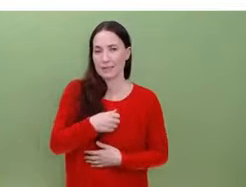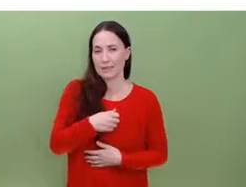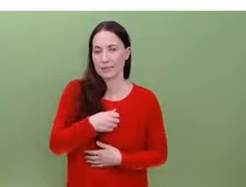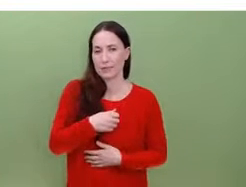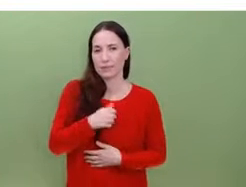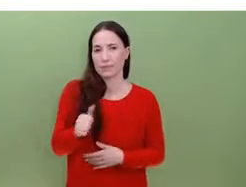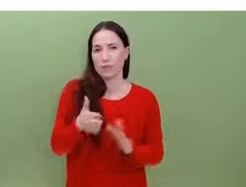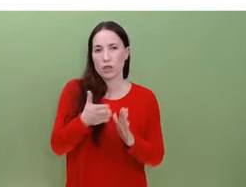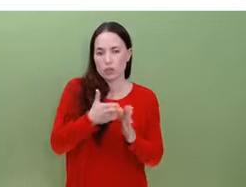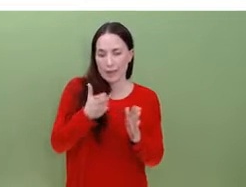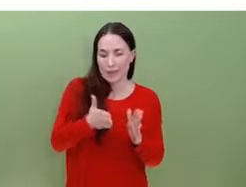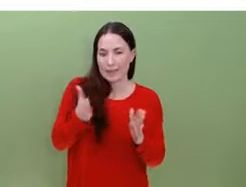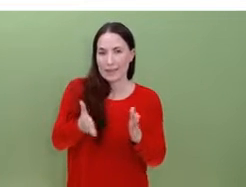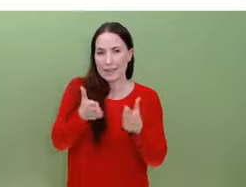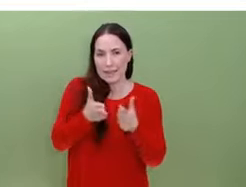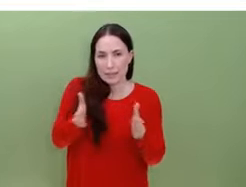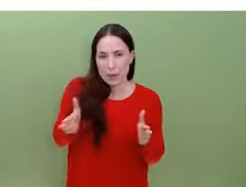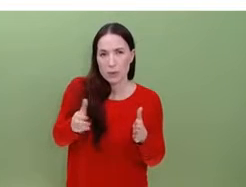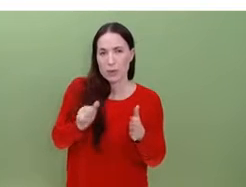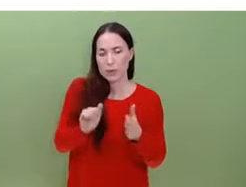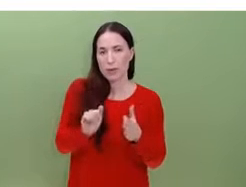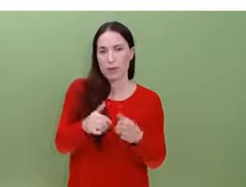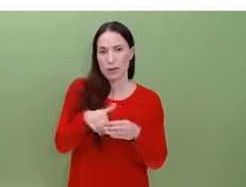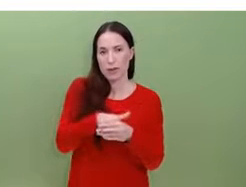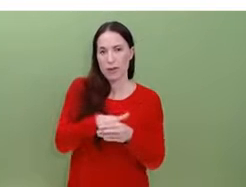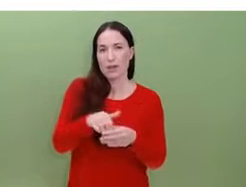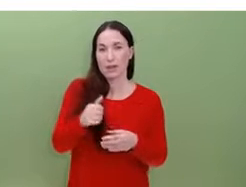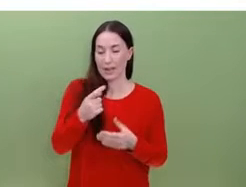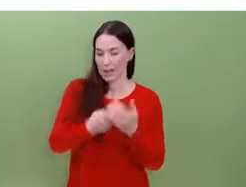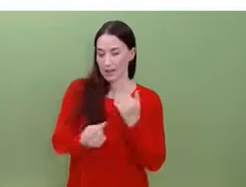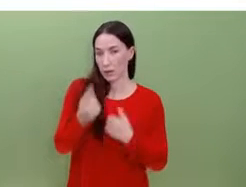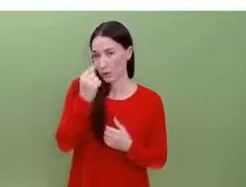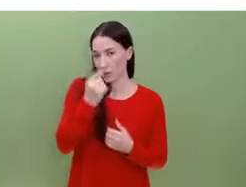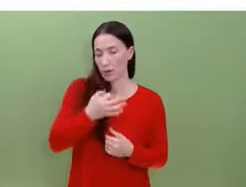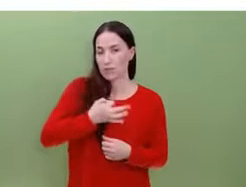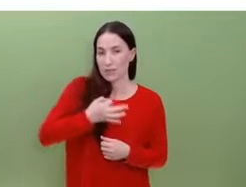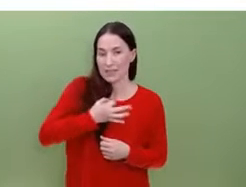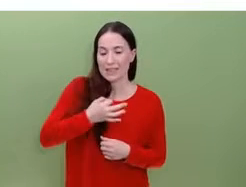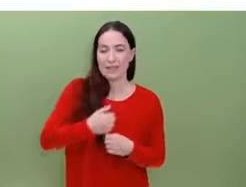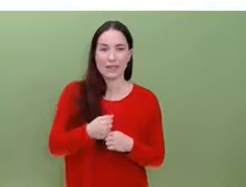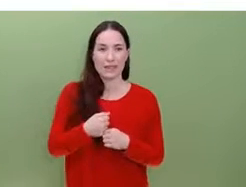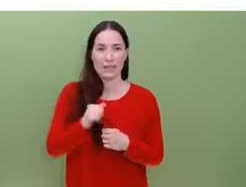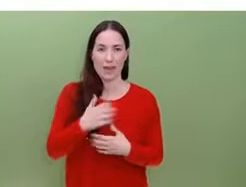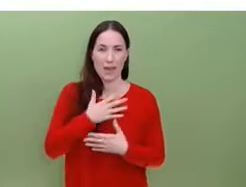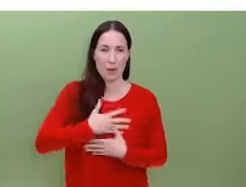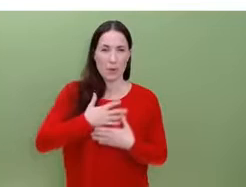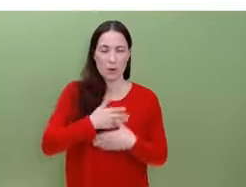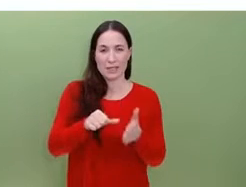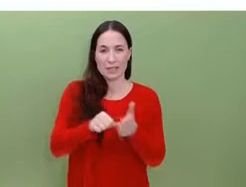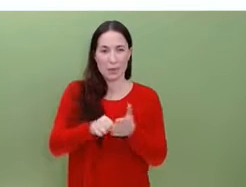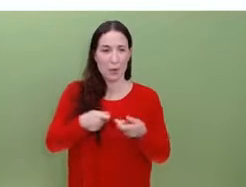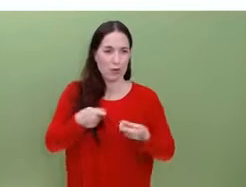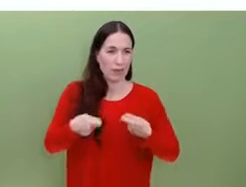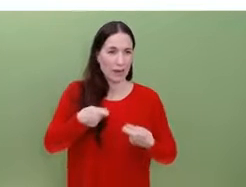very complex cases where individuals might be quite risky or have difficulties regulating their emotions due to many,